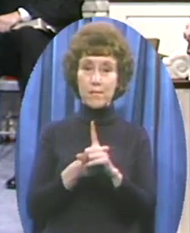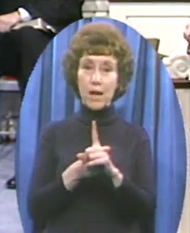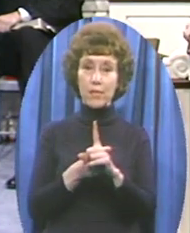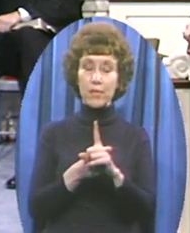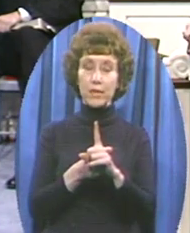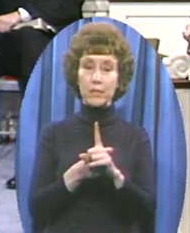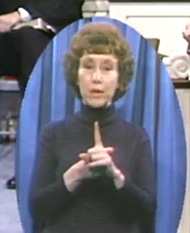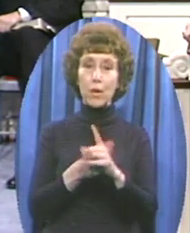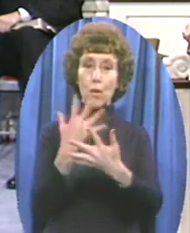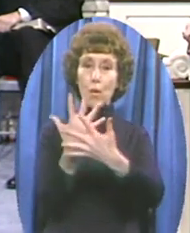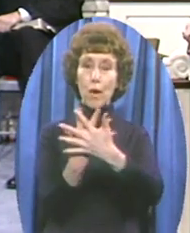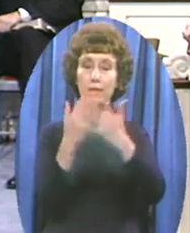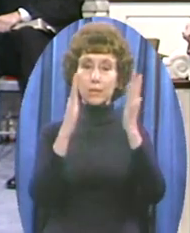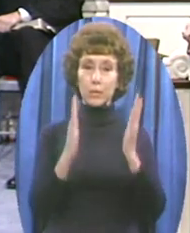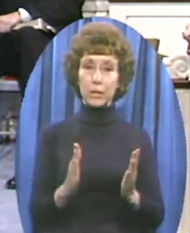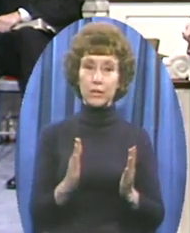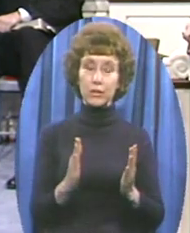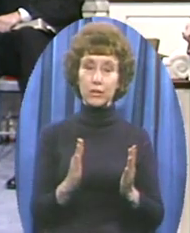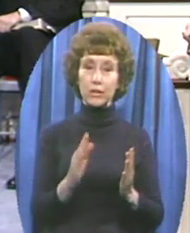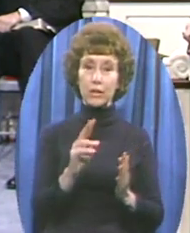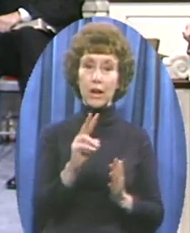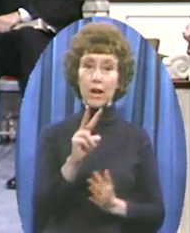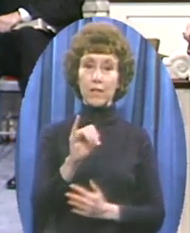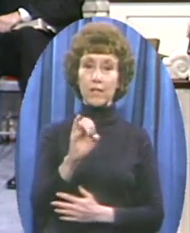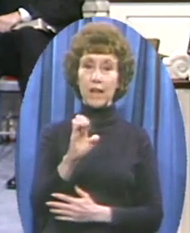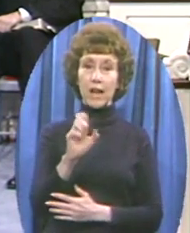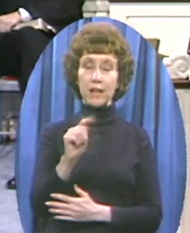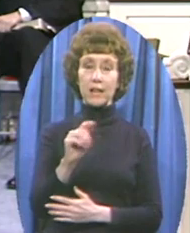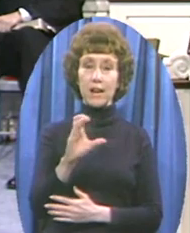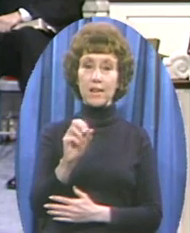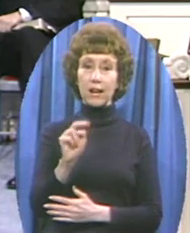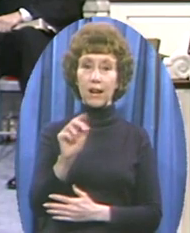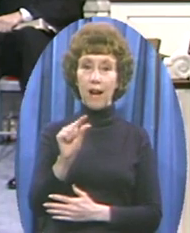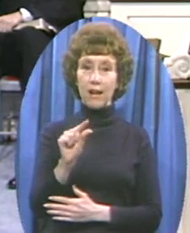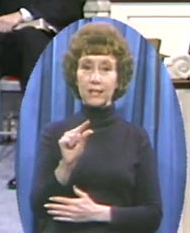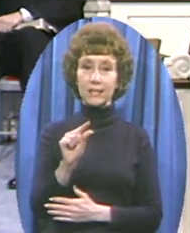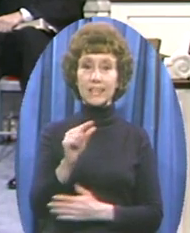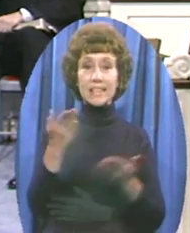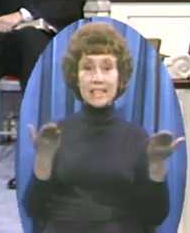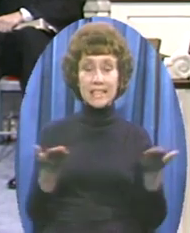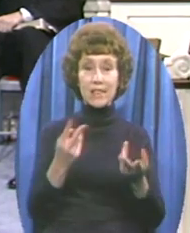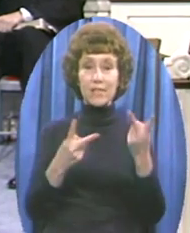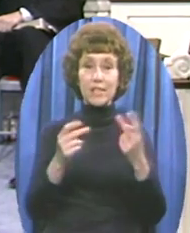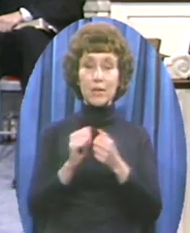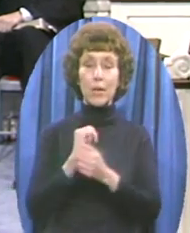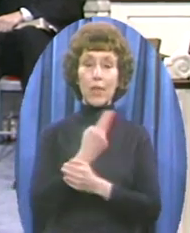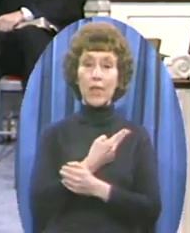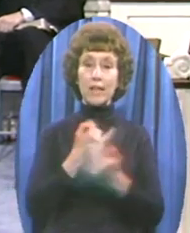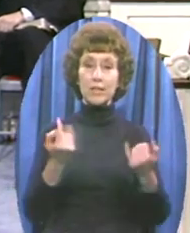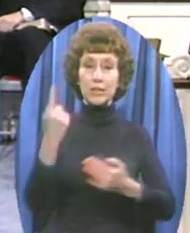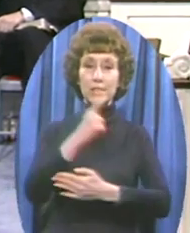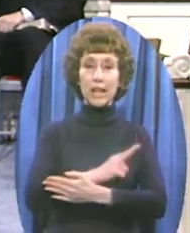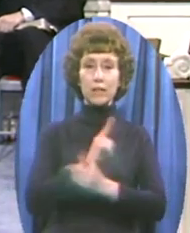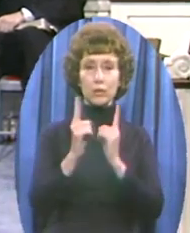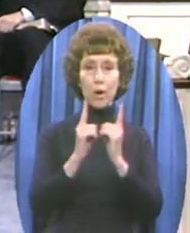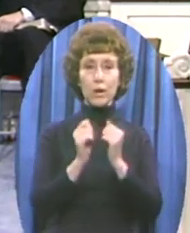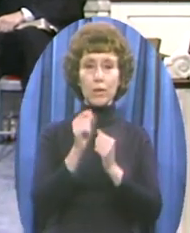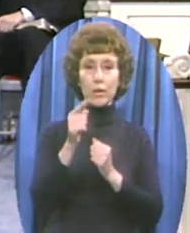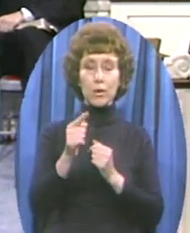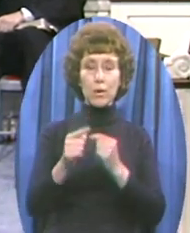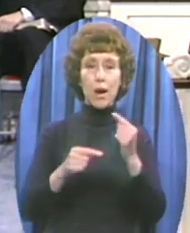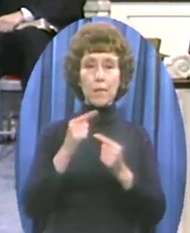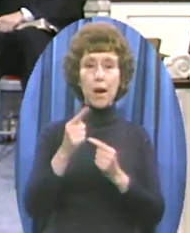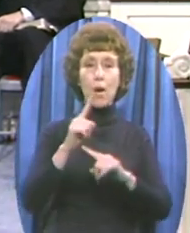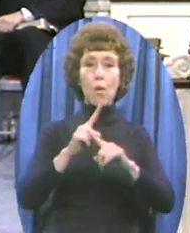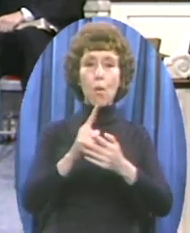Cong, there in Hanoi, will be participating today, telling you what the difference is between the